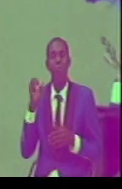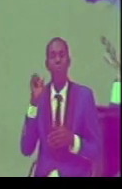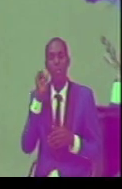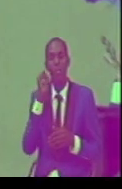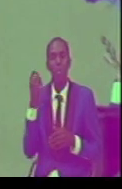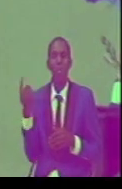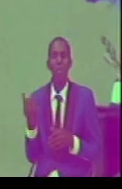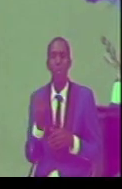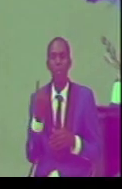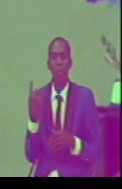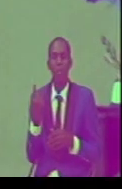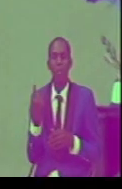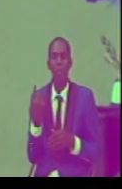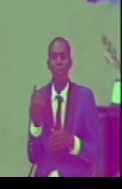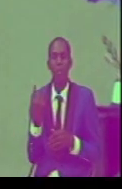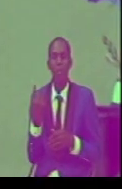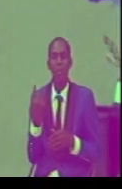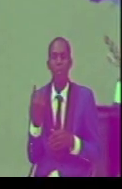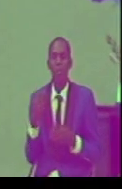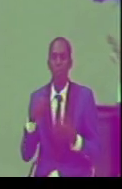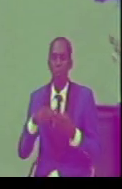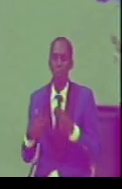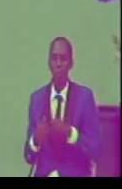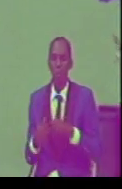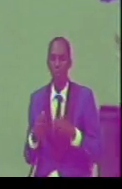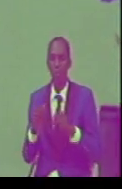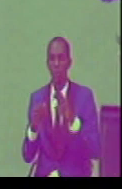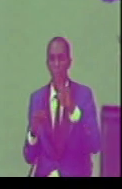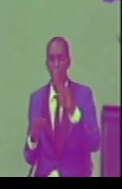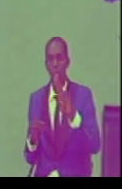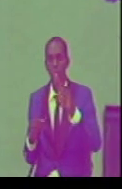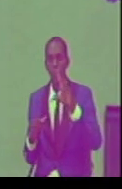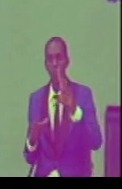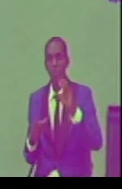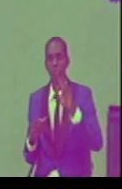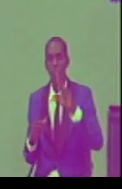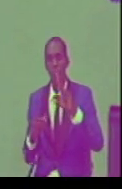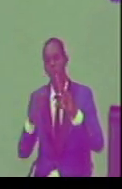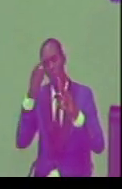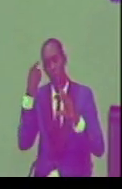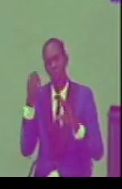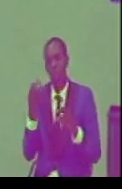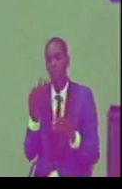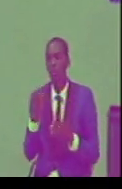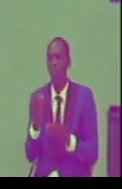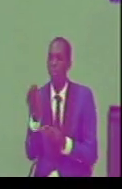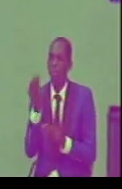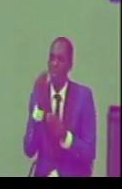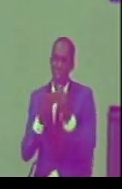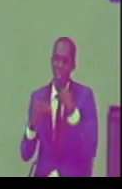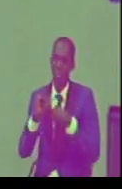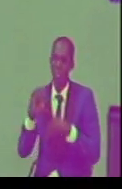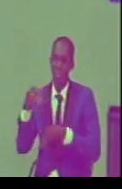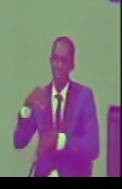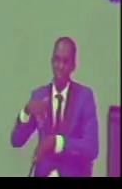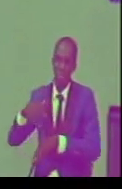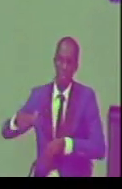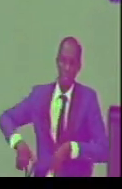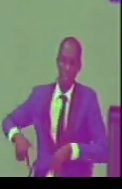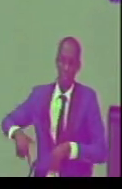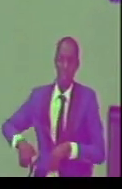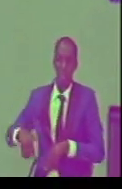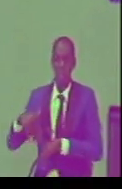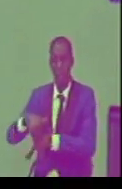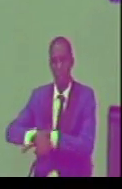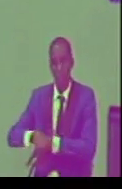that I came back late. So I always experience this gastric ulcer that always disturbs me in my stomach because of eating